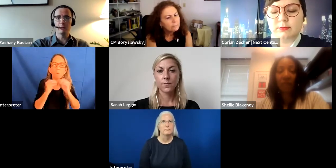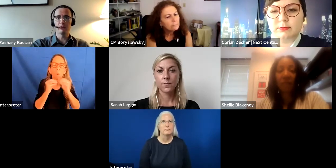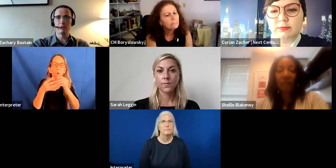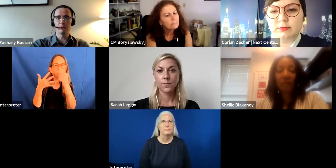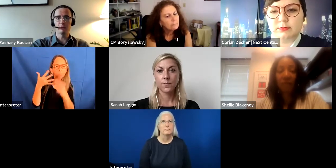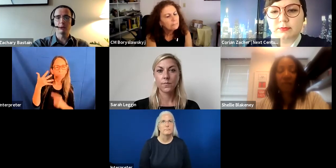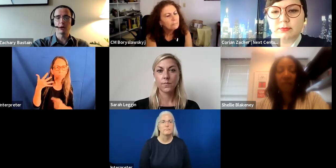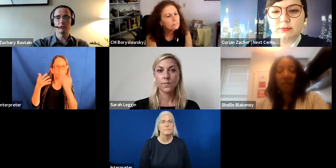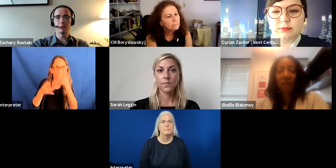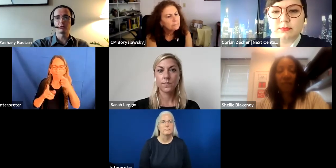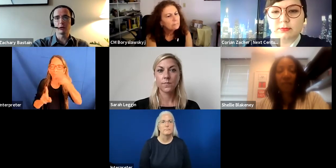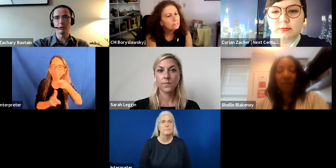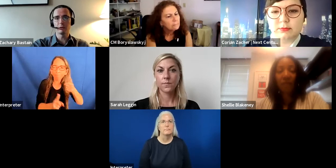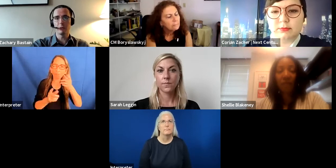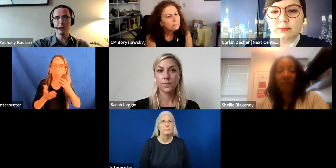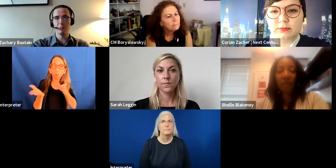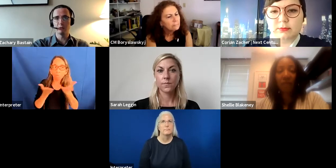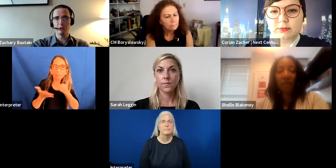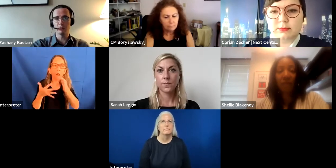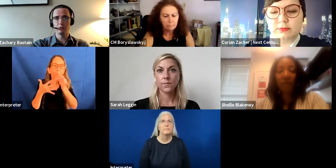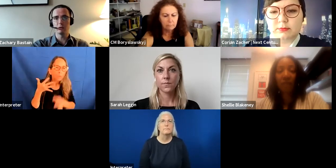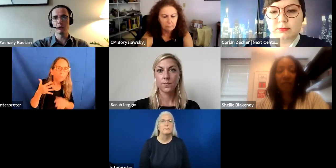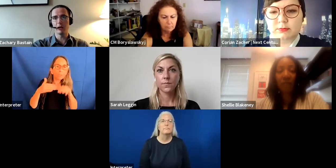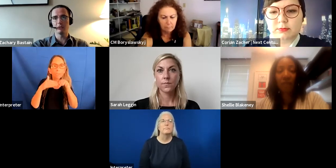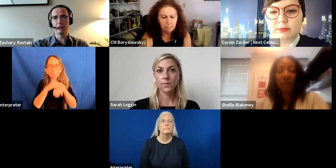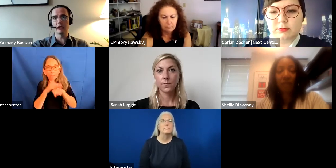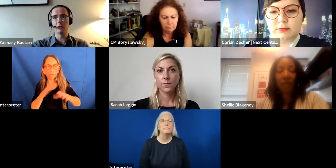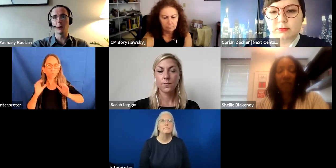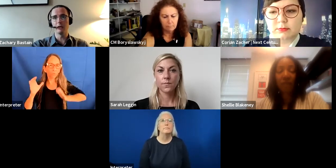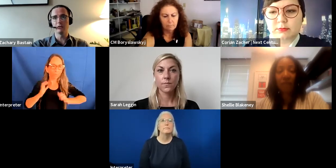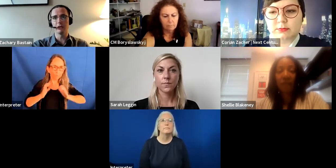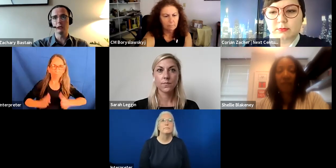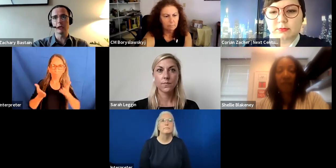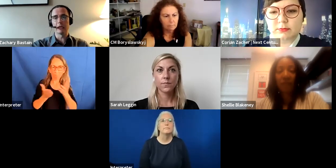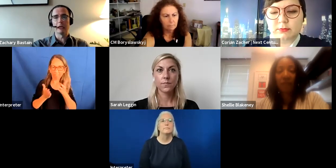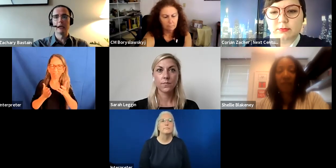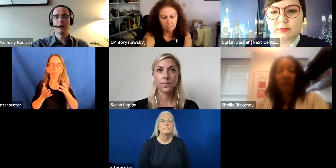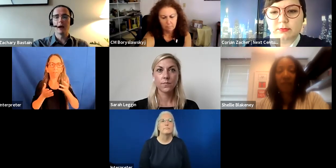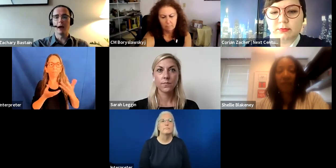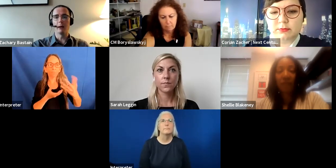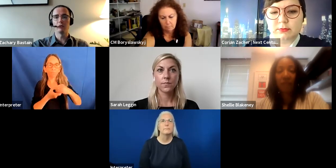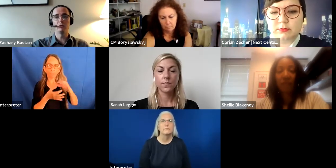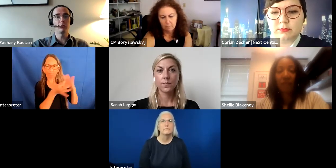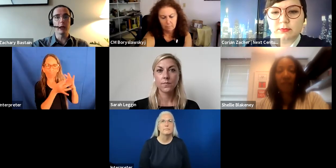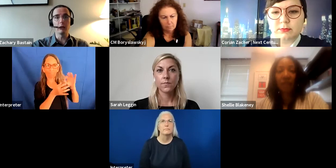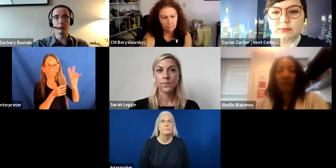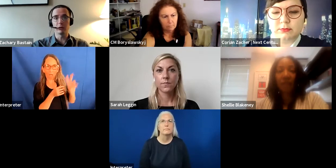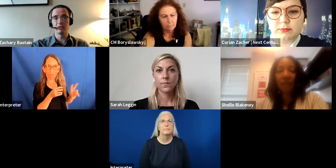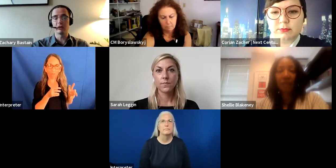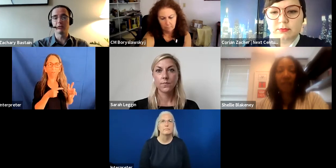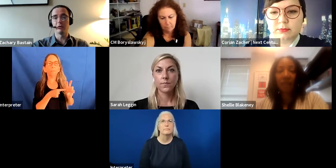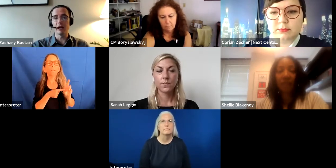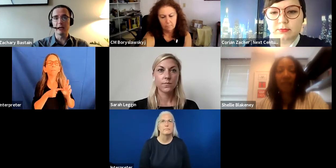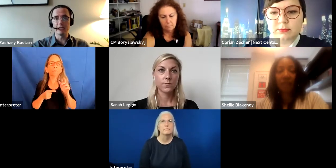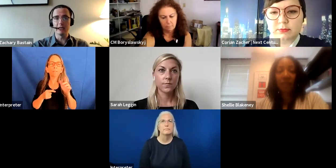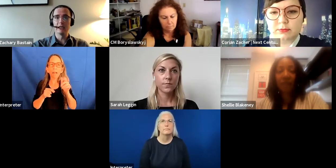specific types of accessible customer service that we have built into Verizon, and the ways that you can choose to engage with us